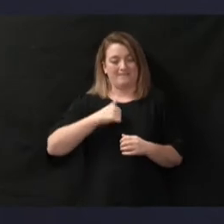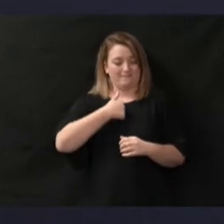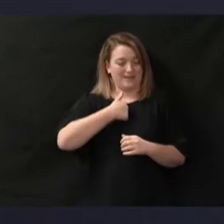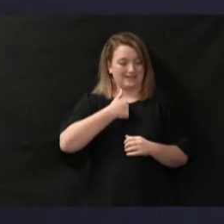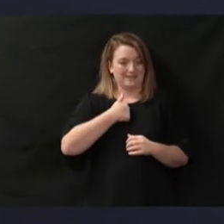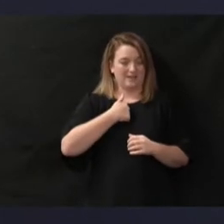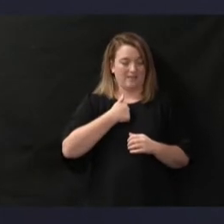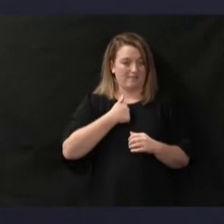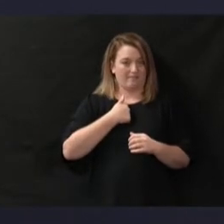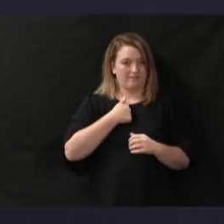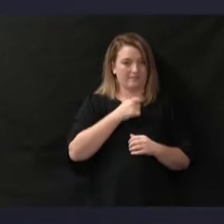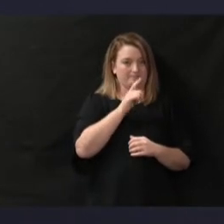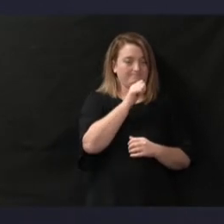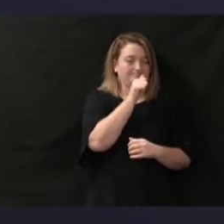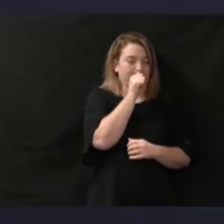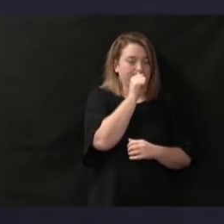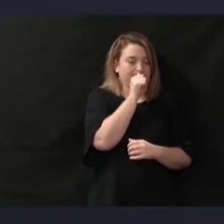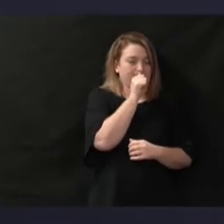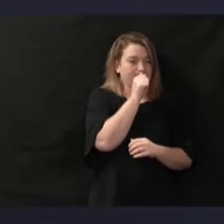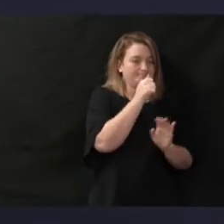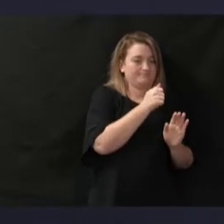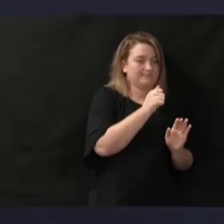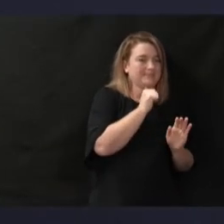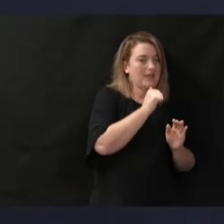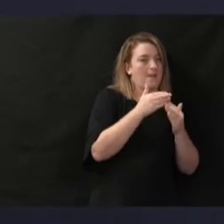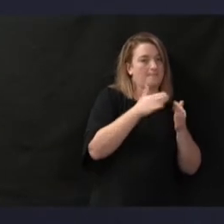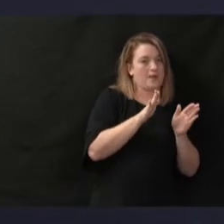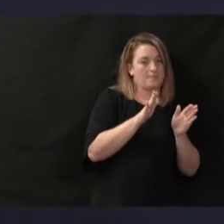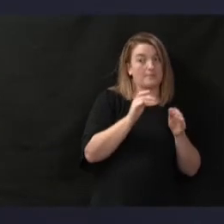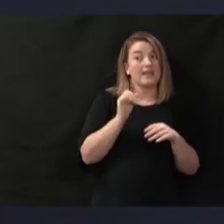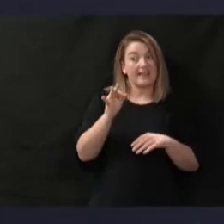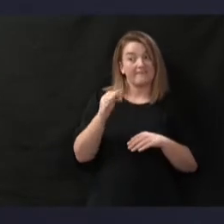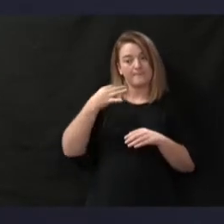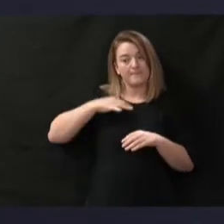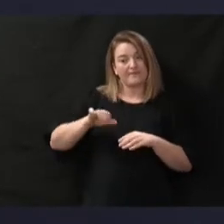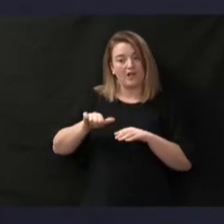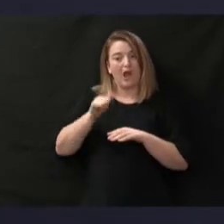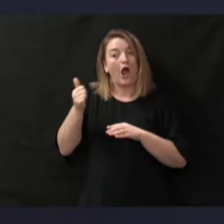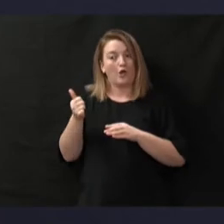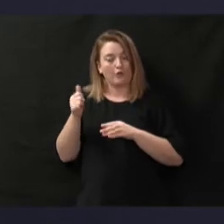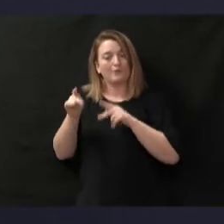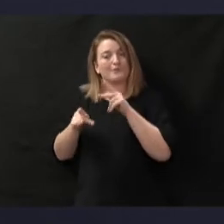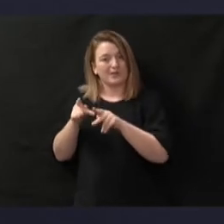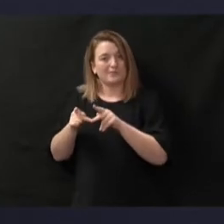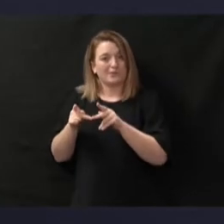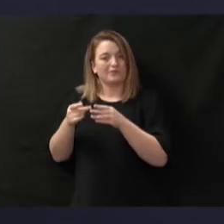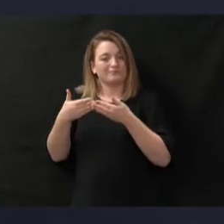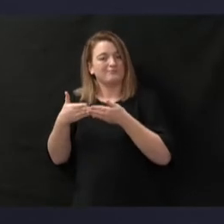people do that. You can just put in whatever and things come up